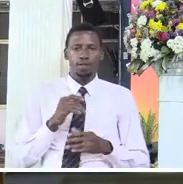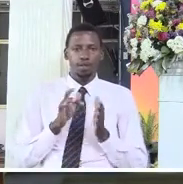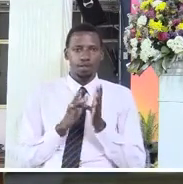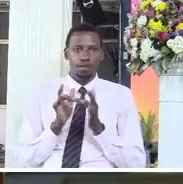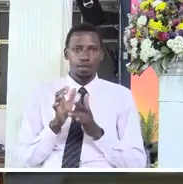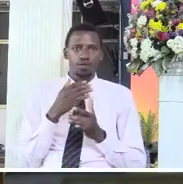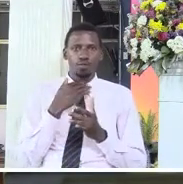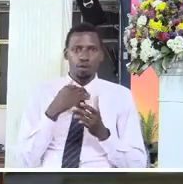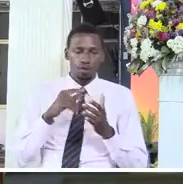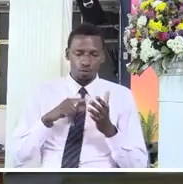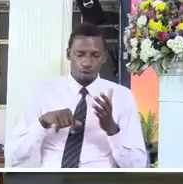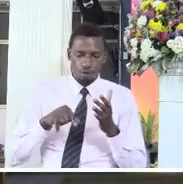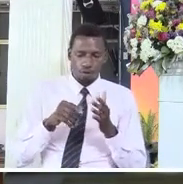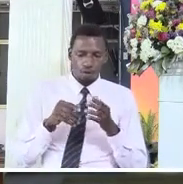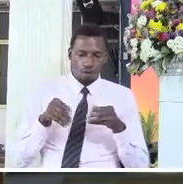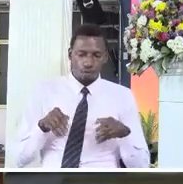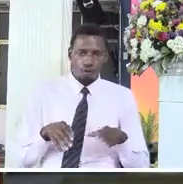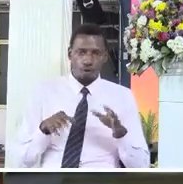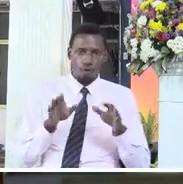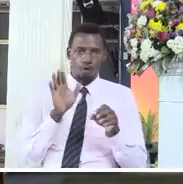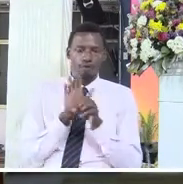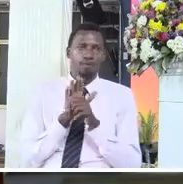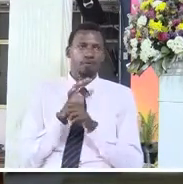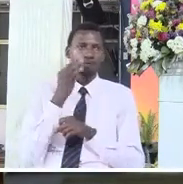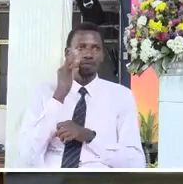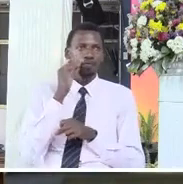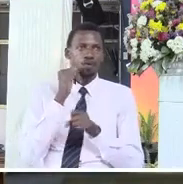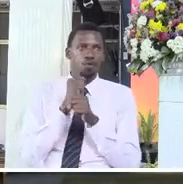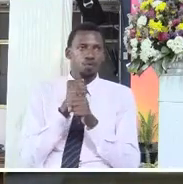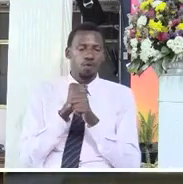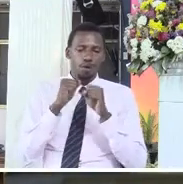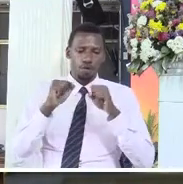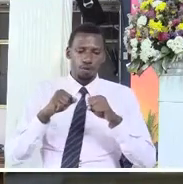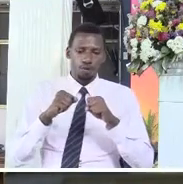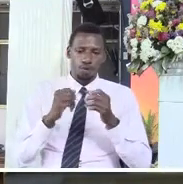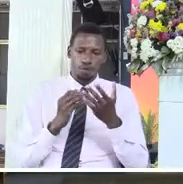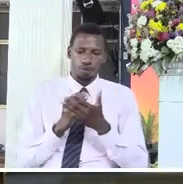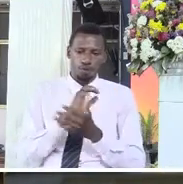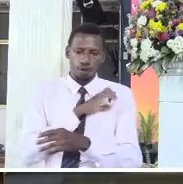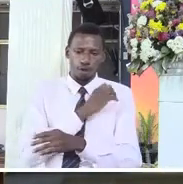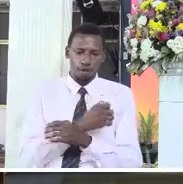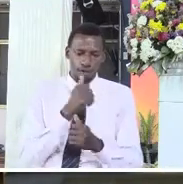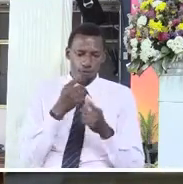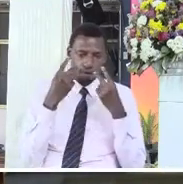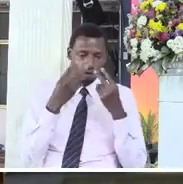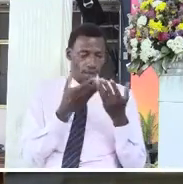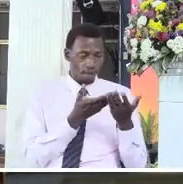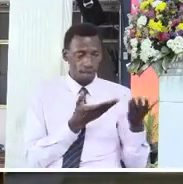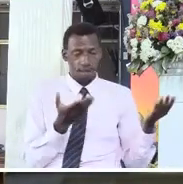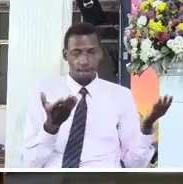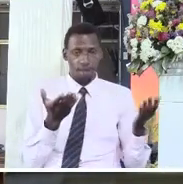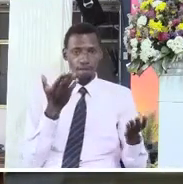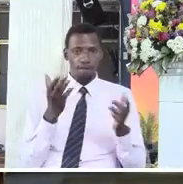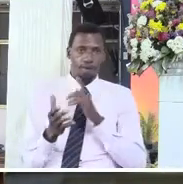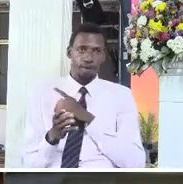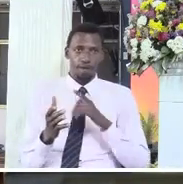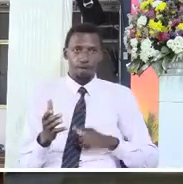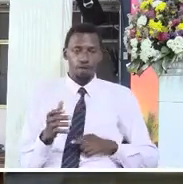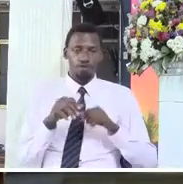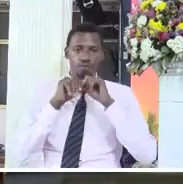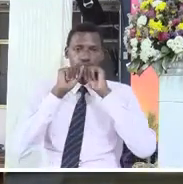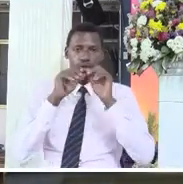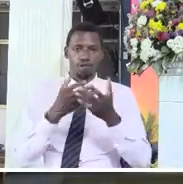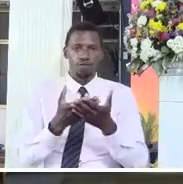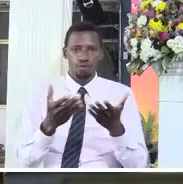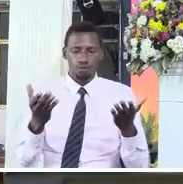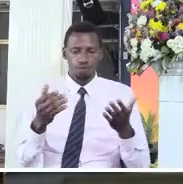work can be done by the energy that we are seeing right on this pulpit. May the Lord bless you, and may he help all of